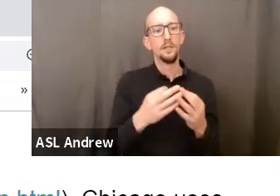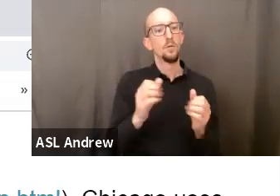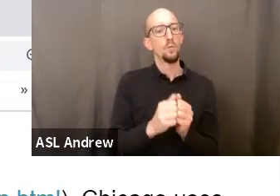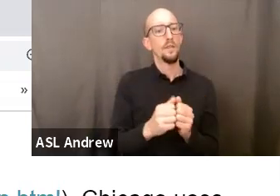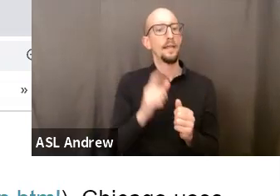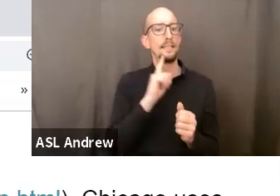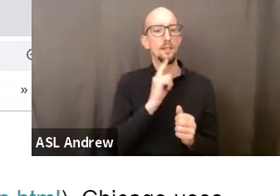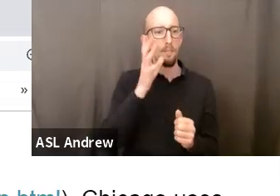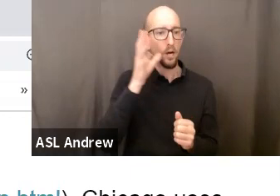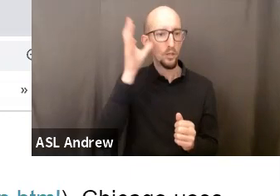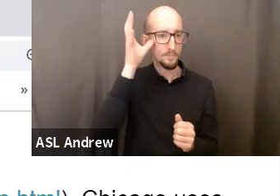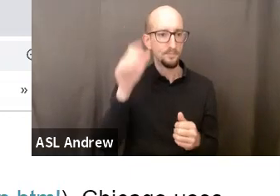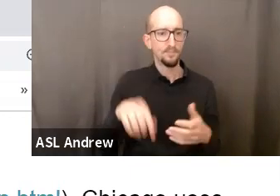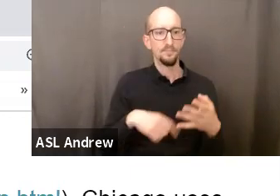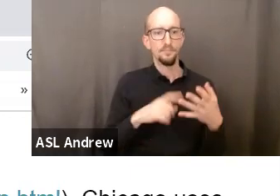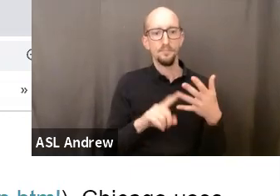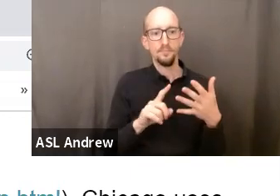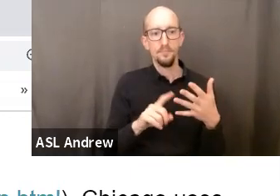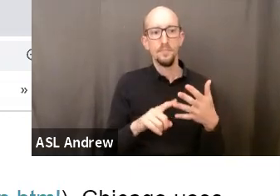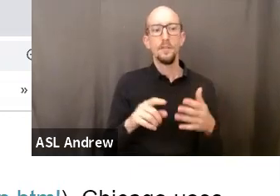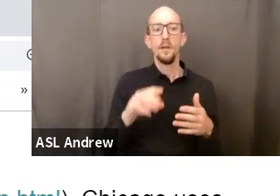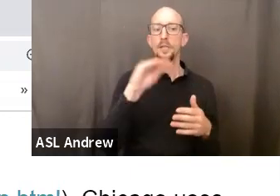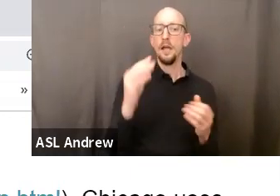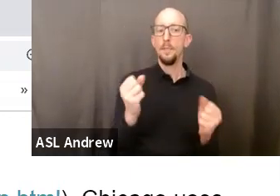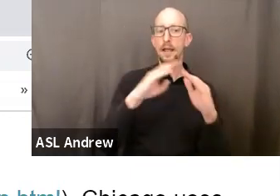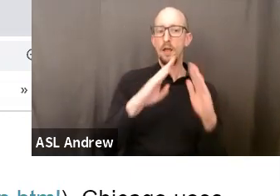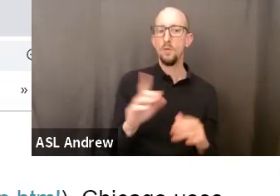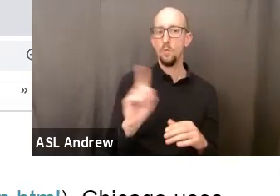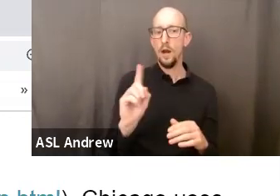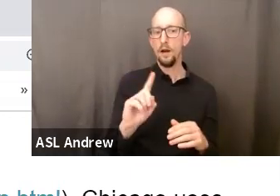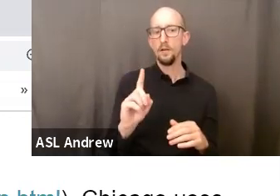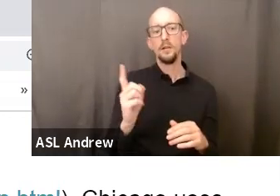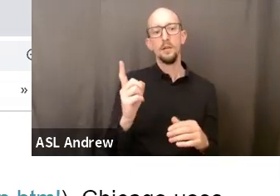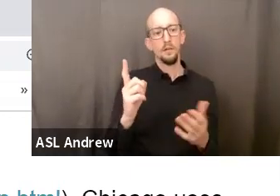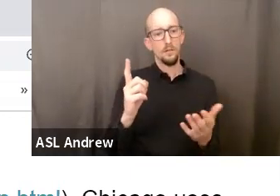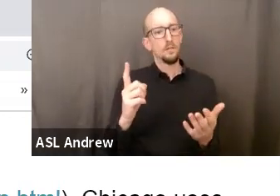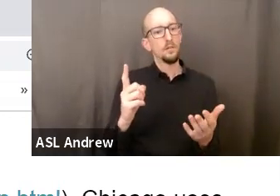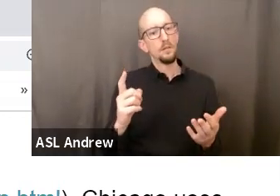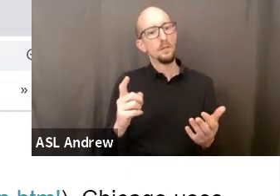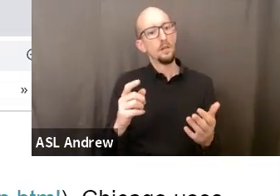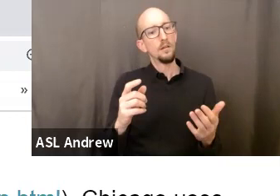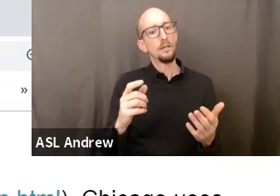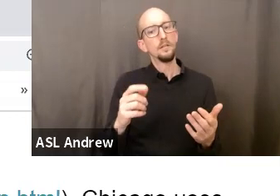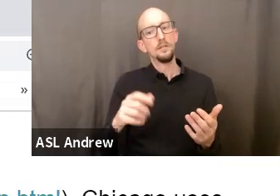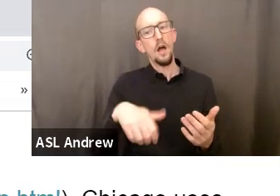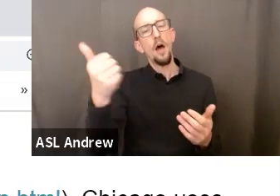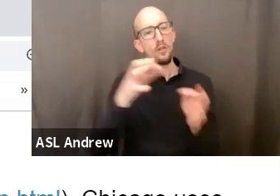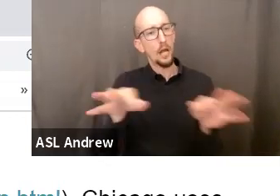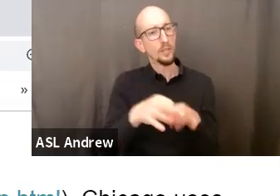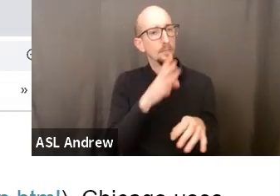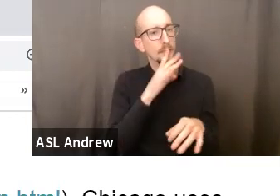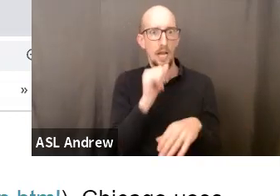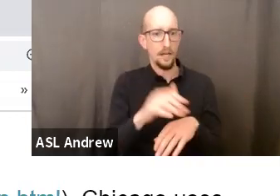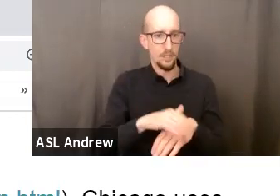and then an educational attainment metric where they do a weighted average of 5 different data